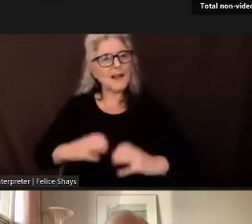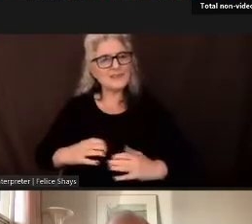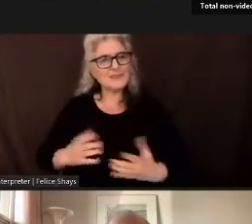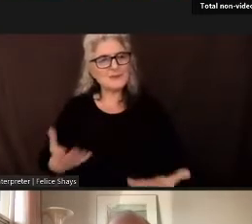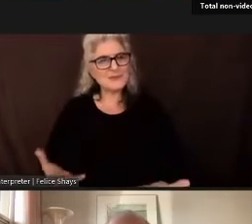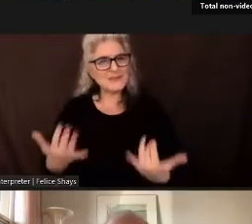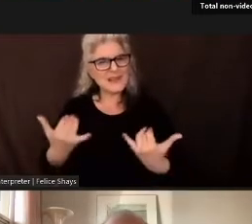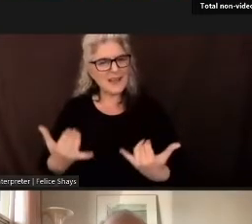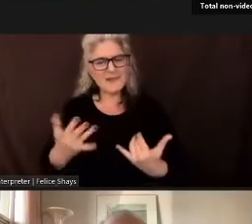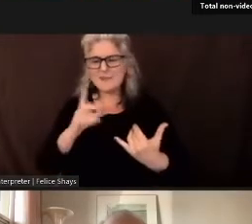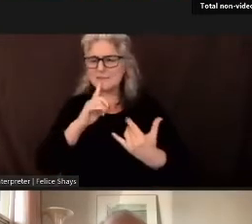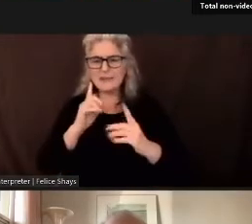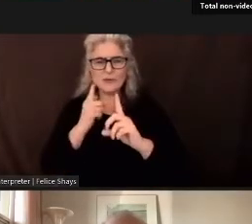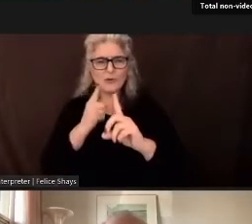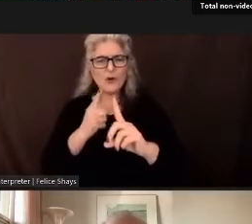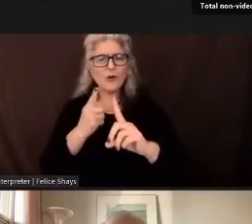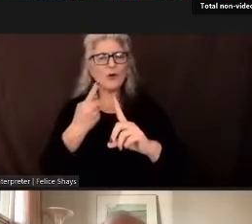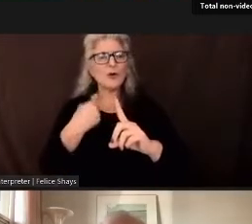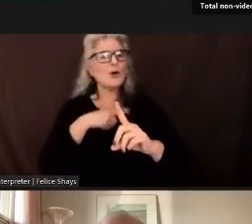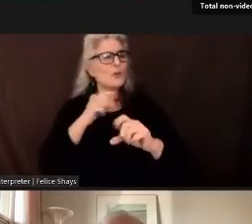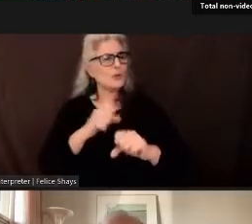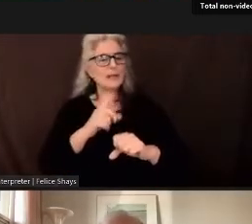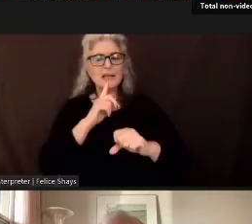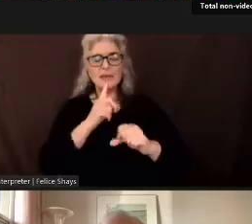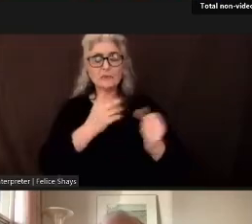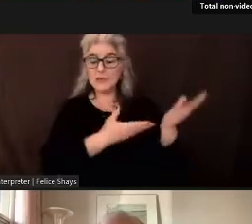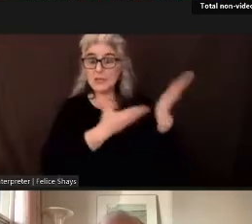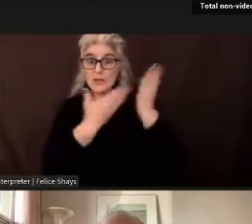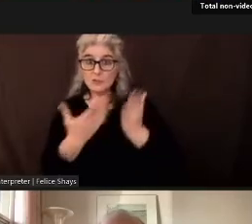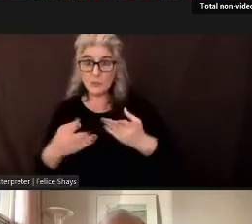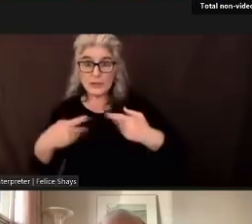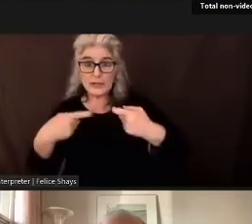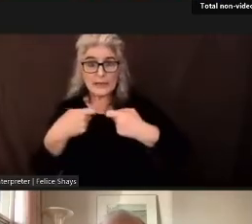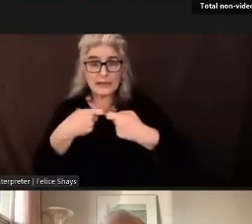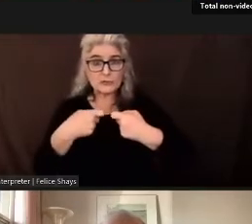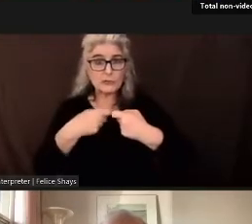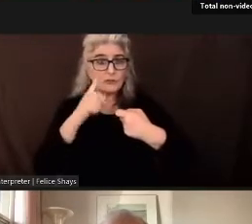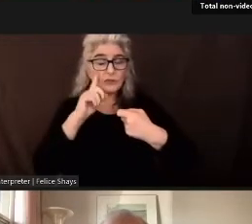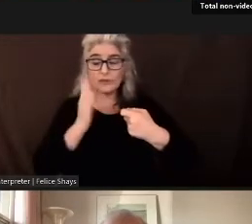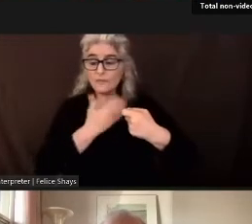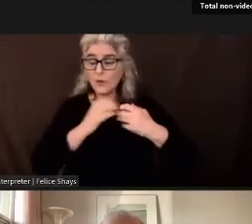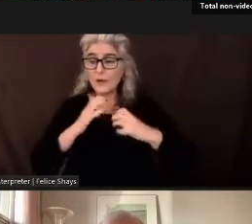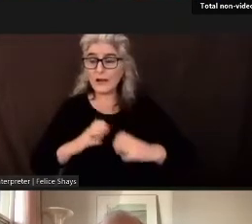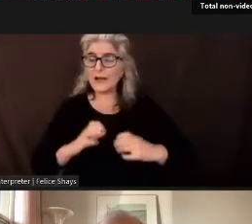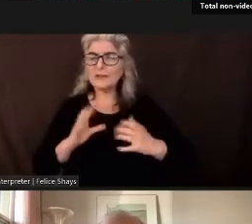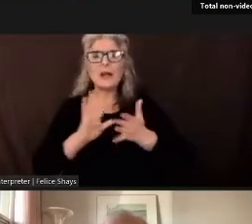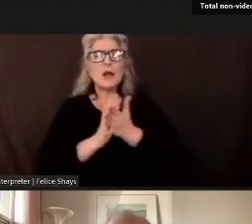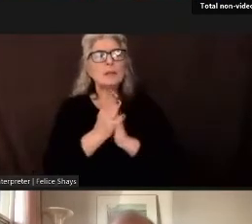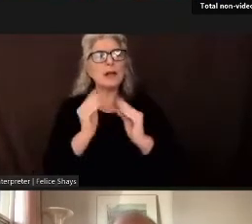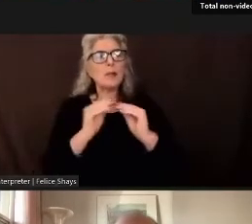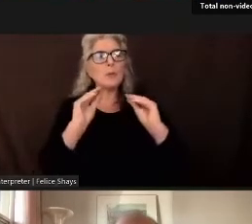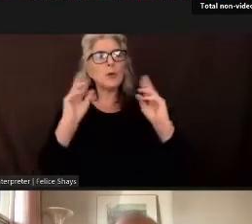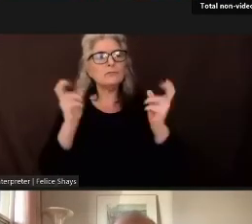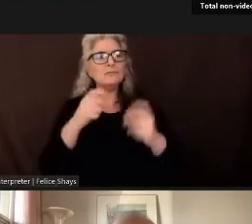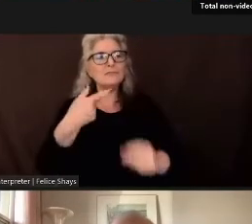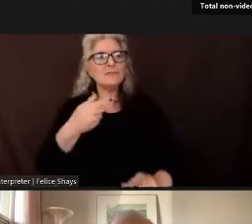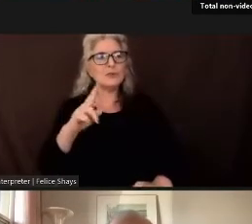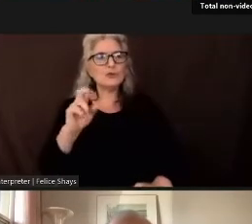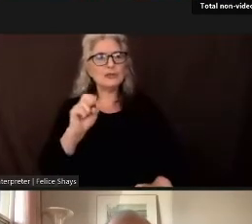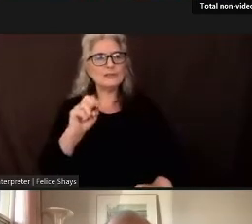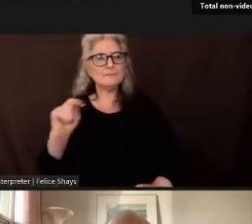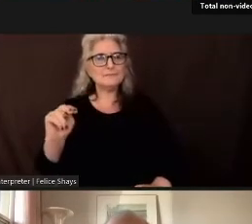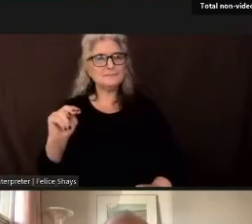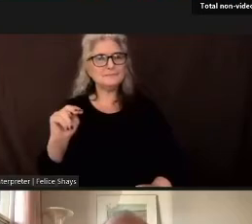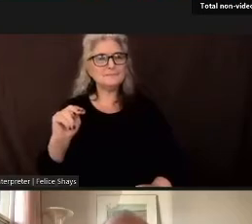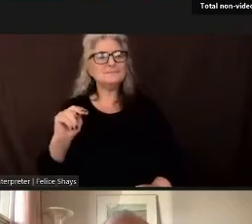can make that delivery of electricity greener? And I would like to start